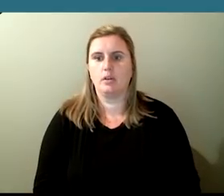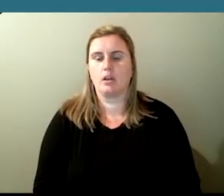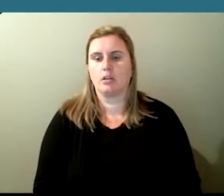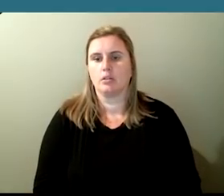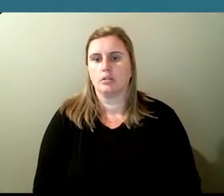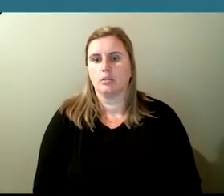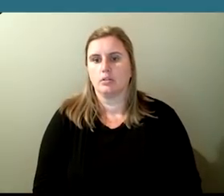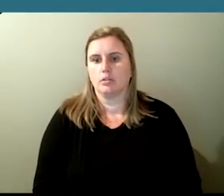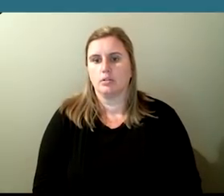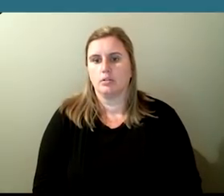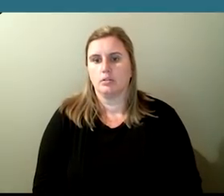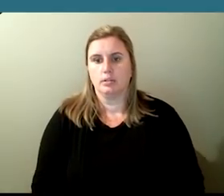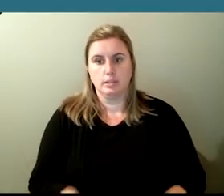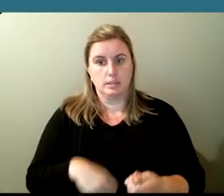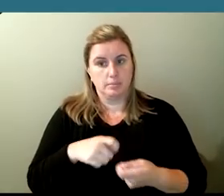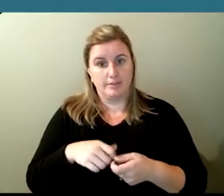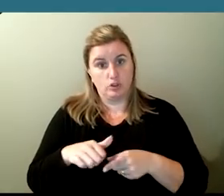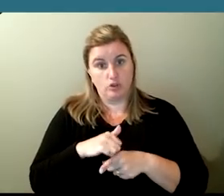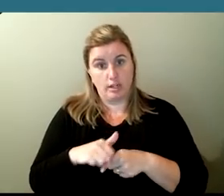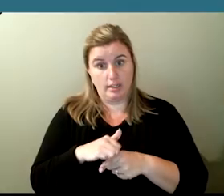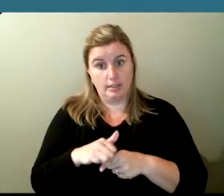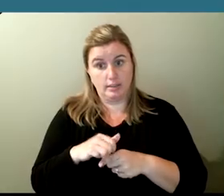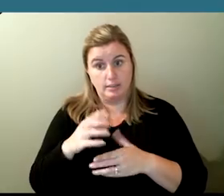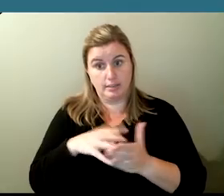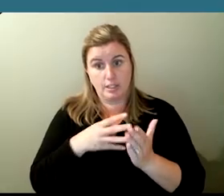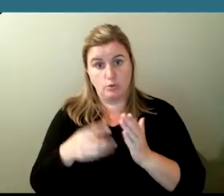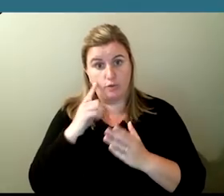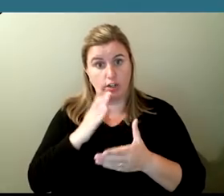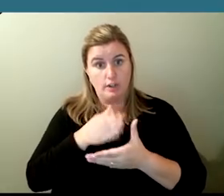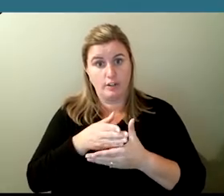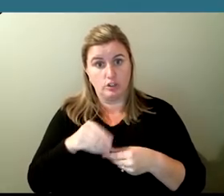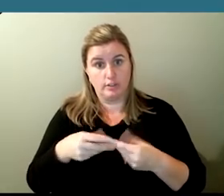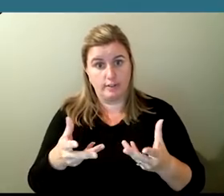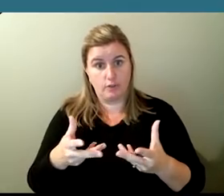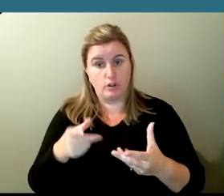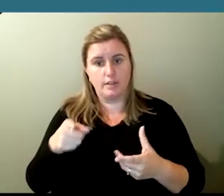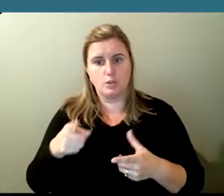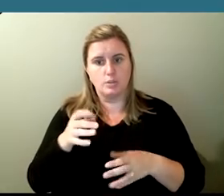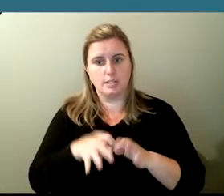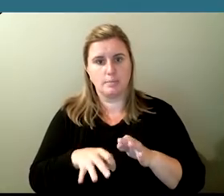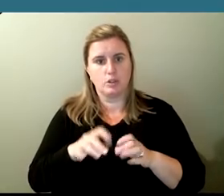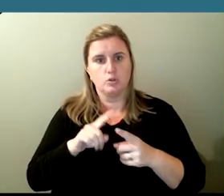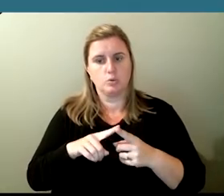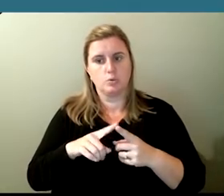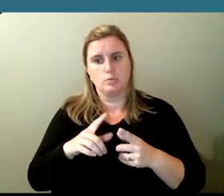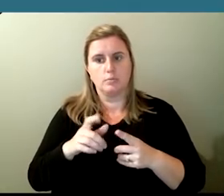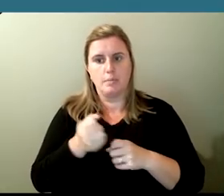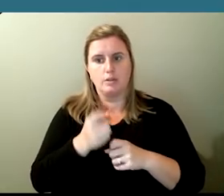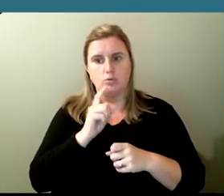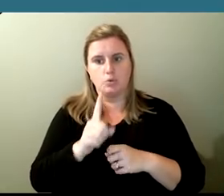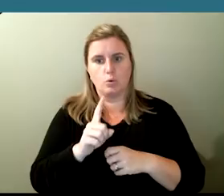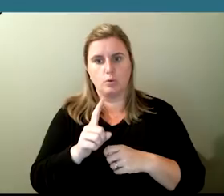some specific training as a schedule for intervention delivery, and this was just simply to make sure